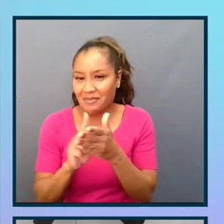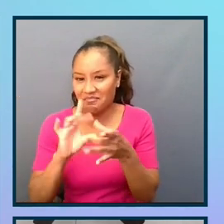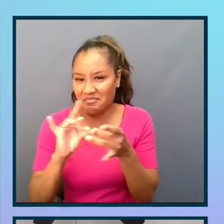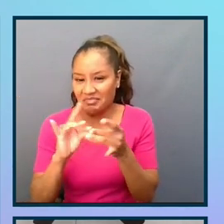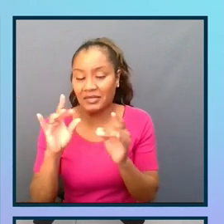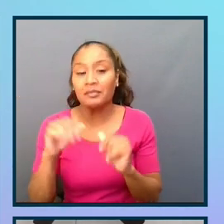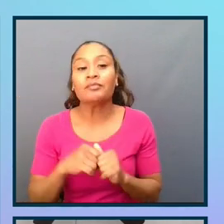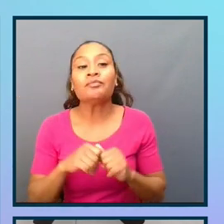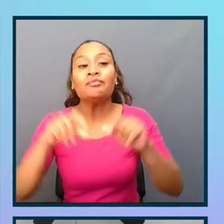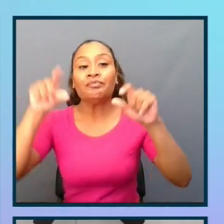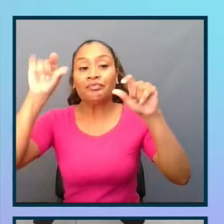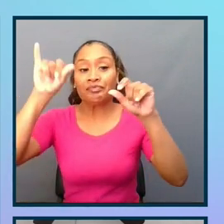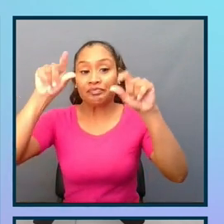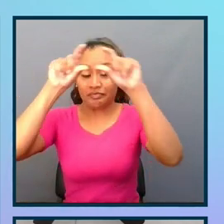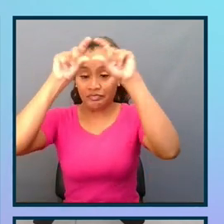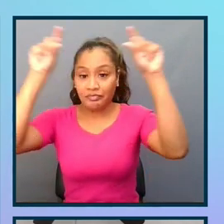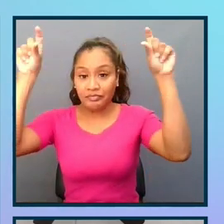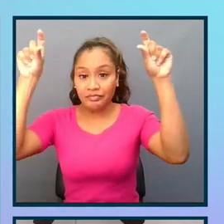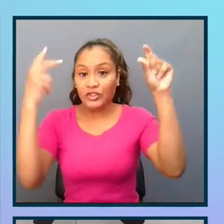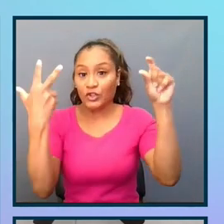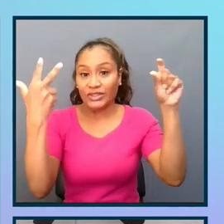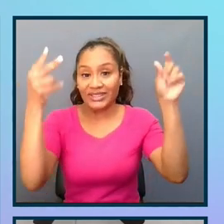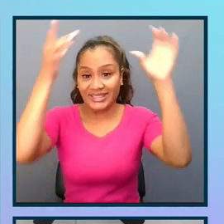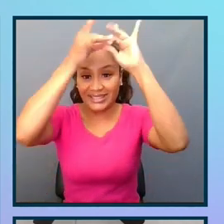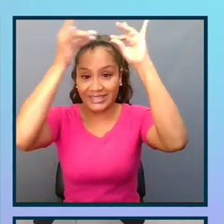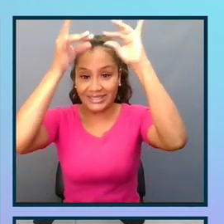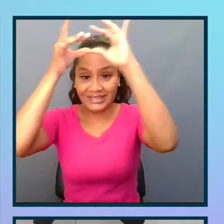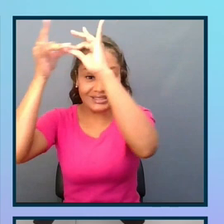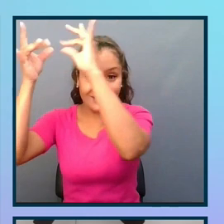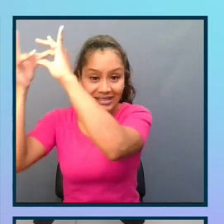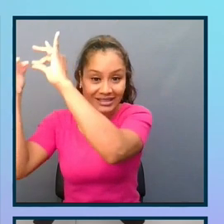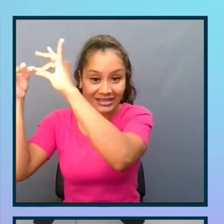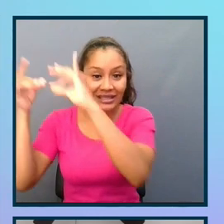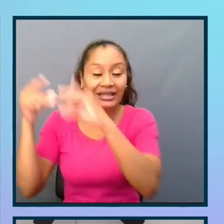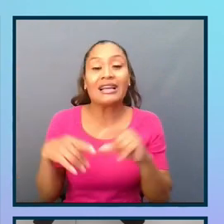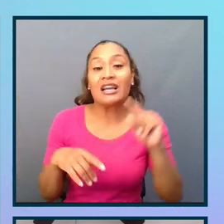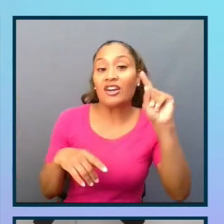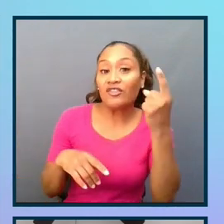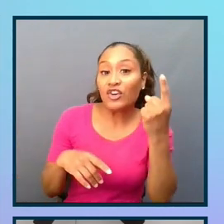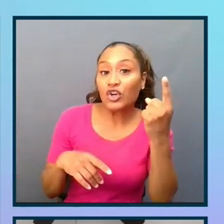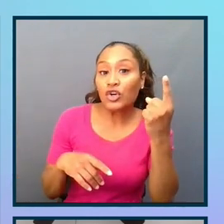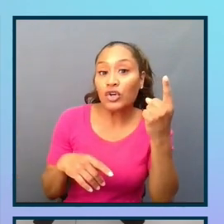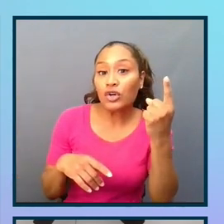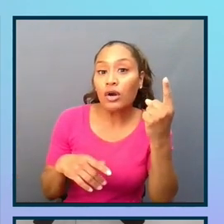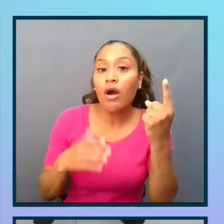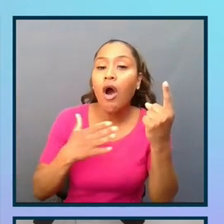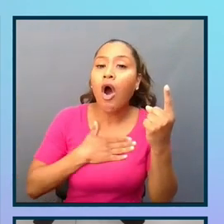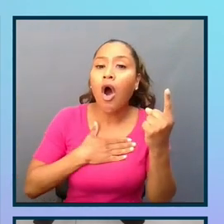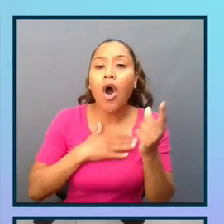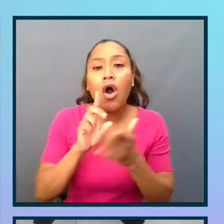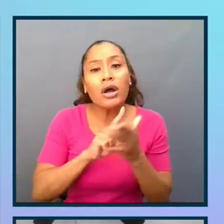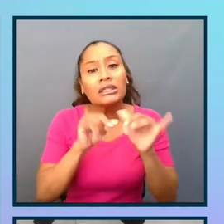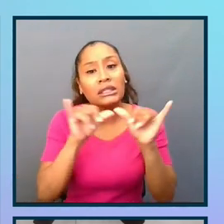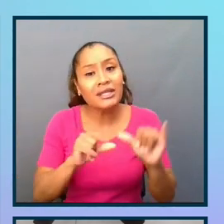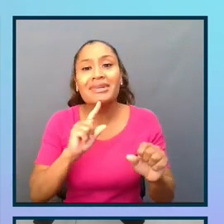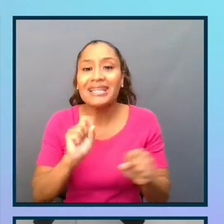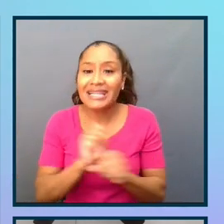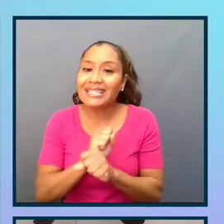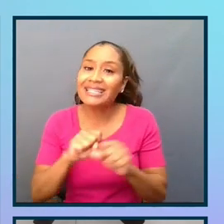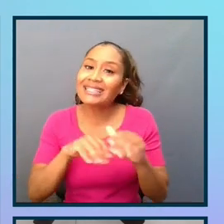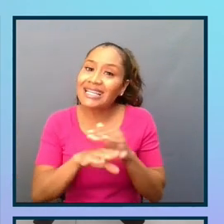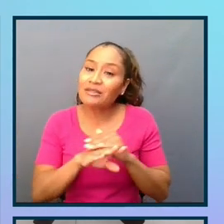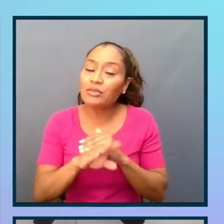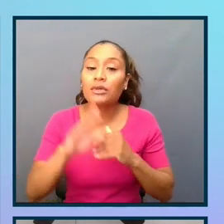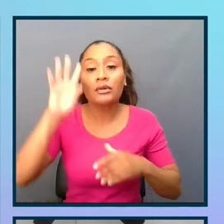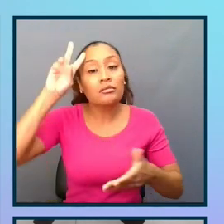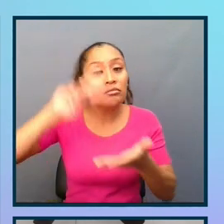Just under the heading section, we have three statements about our design system. The first is, our design system is accessible and is created